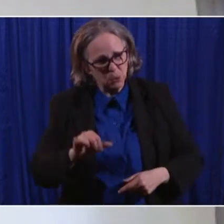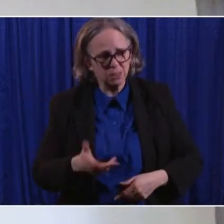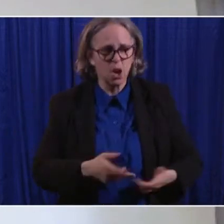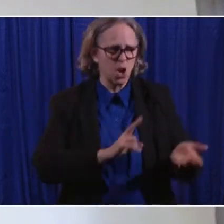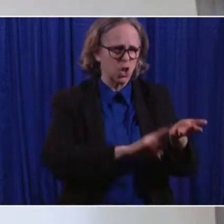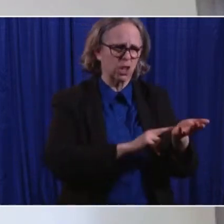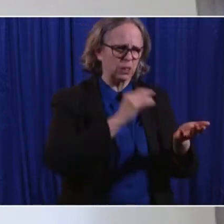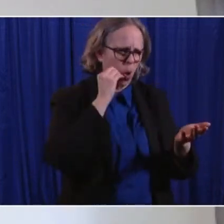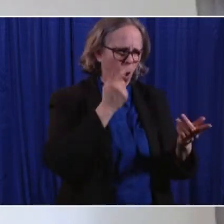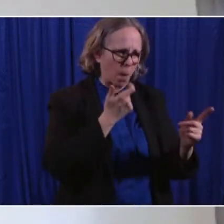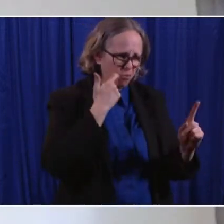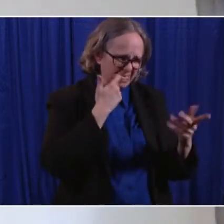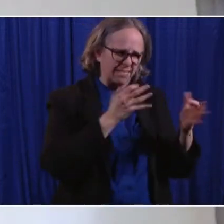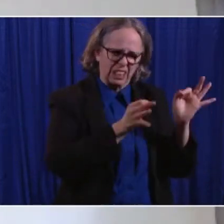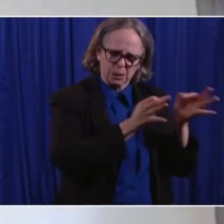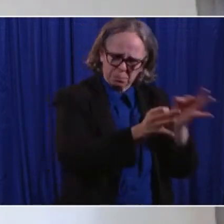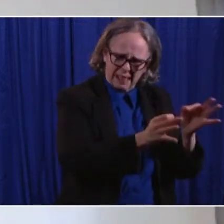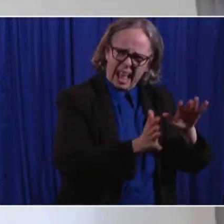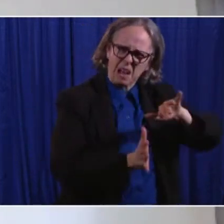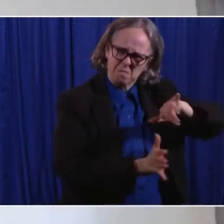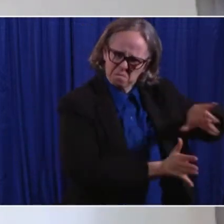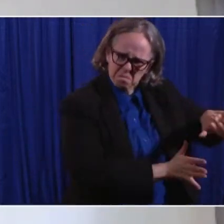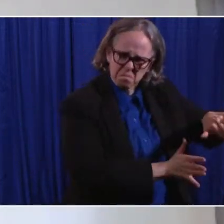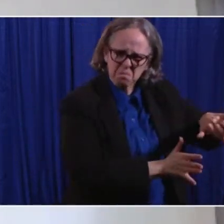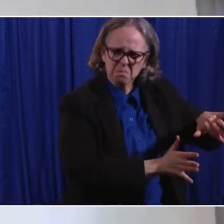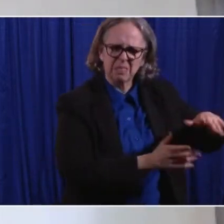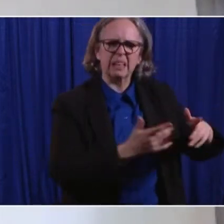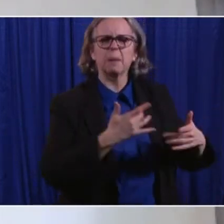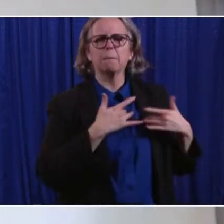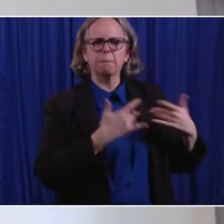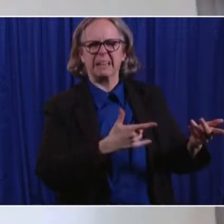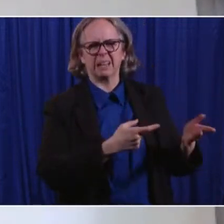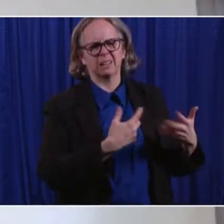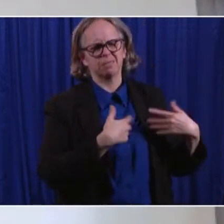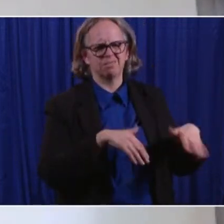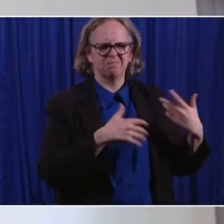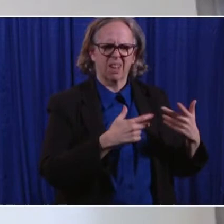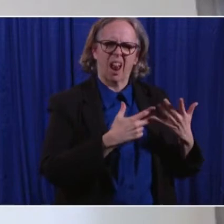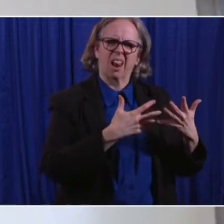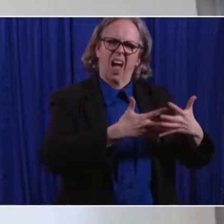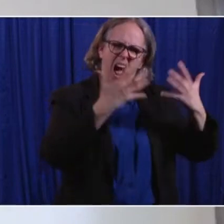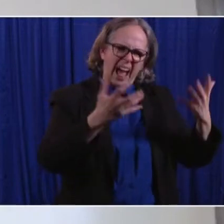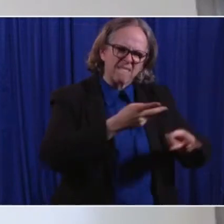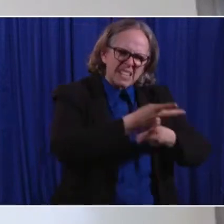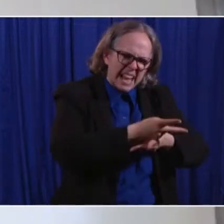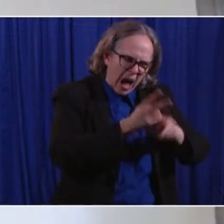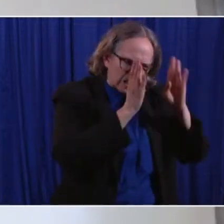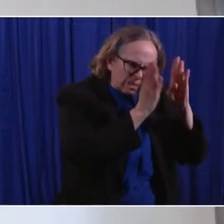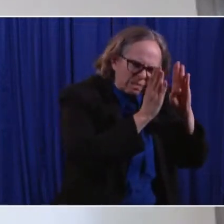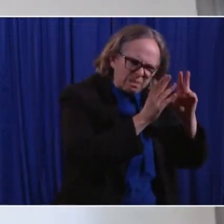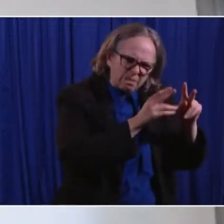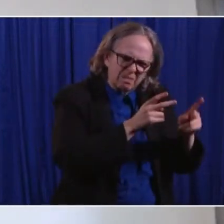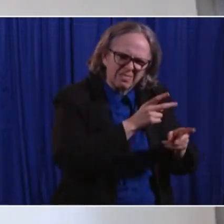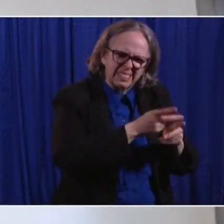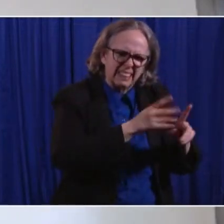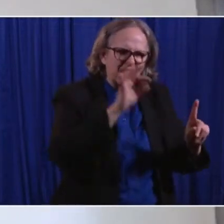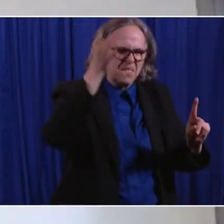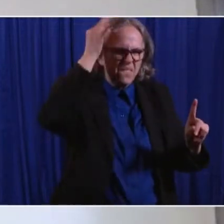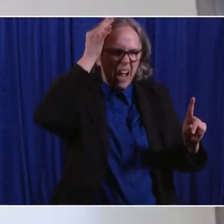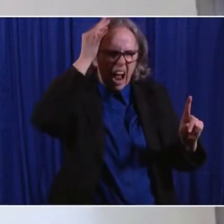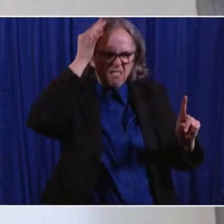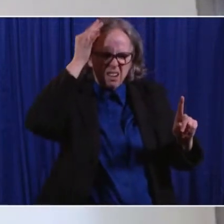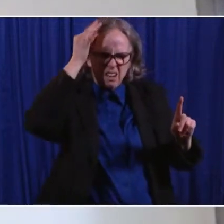often those residents do need the highest level of care, and they are subject to the federal guidance from their Centers for Medicare and